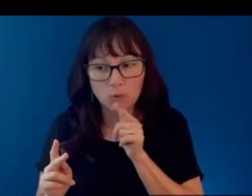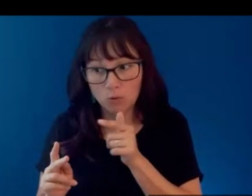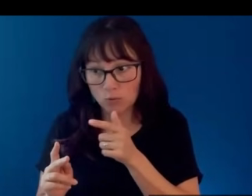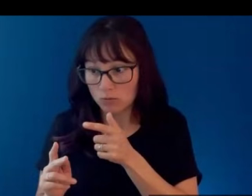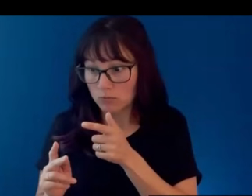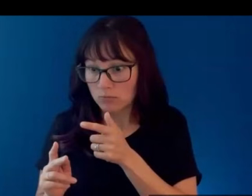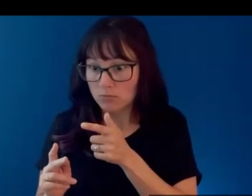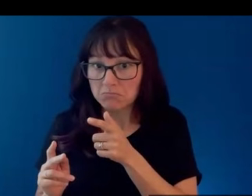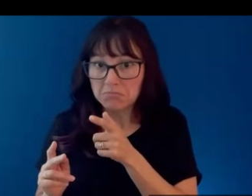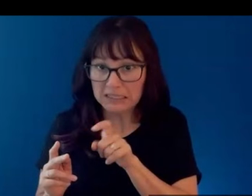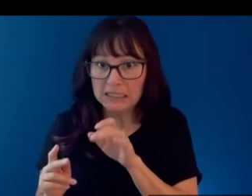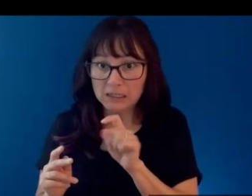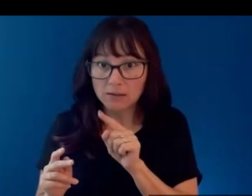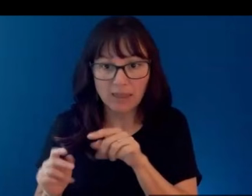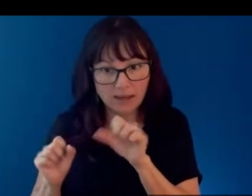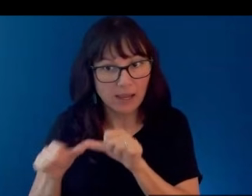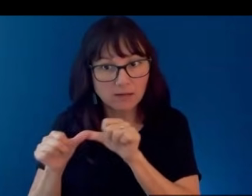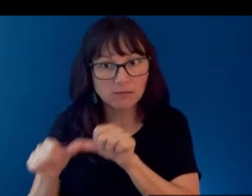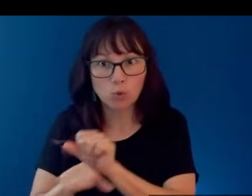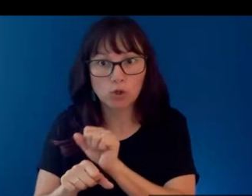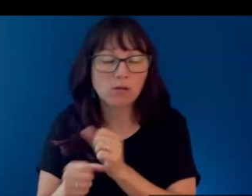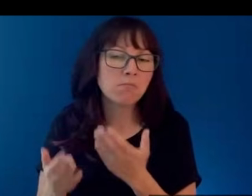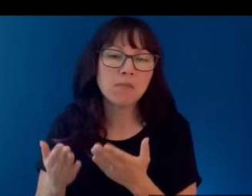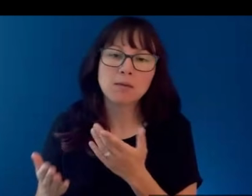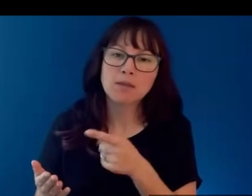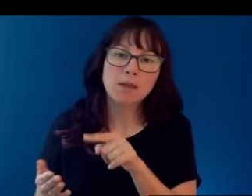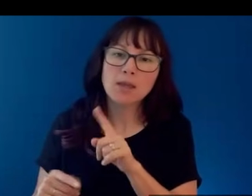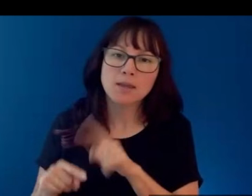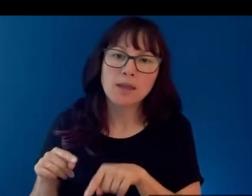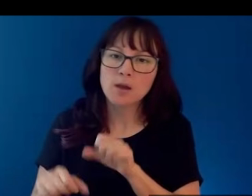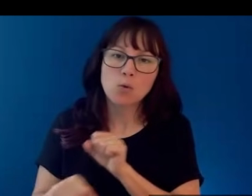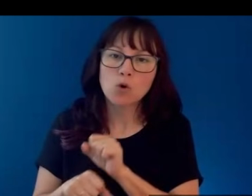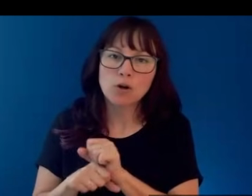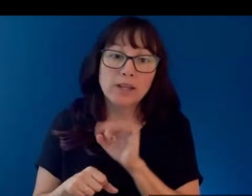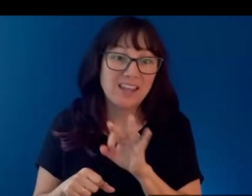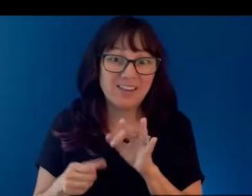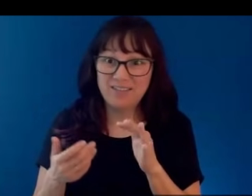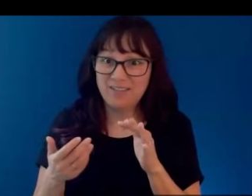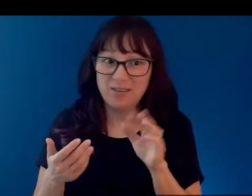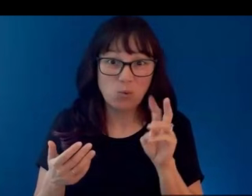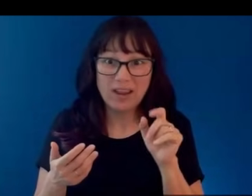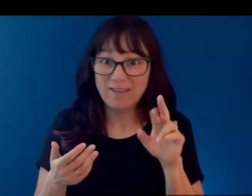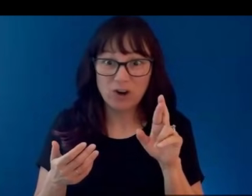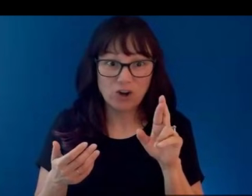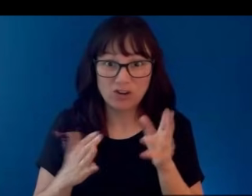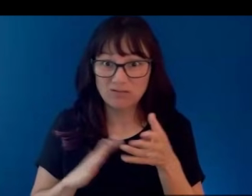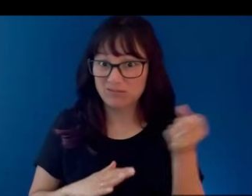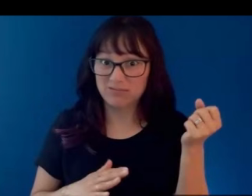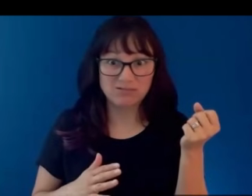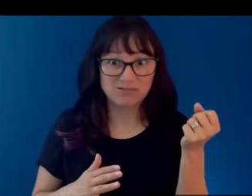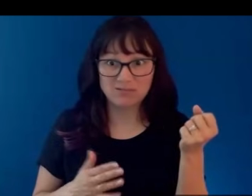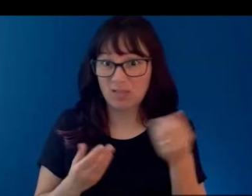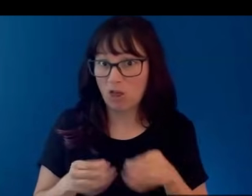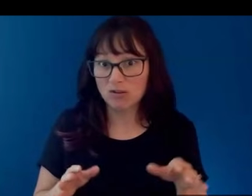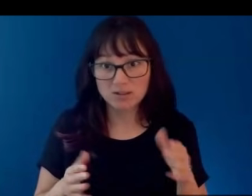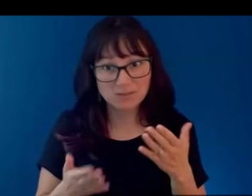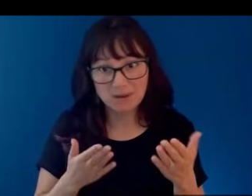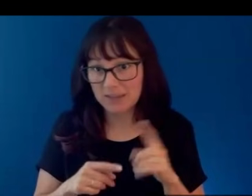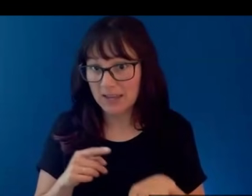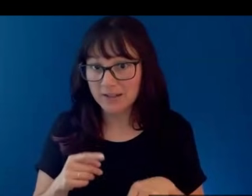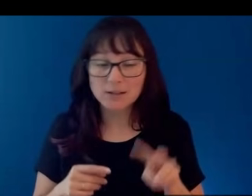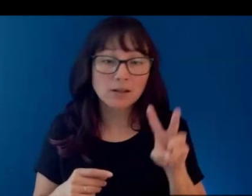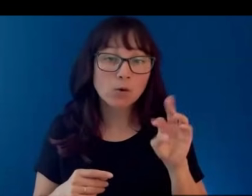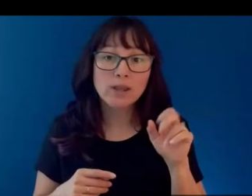work. They may not be able to work if they lose their waivers. And a waiver is